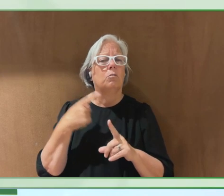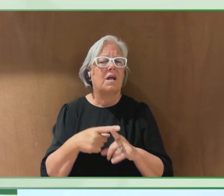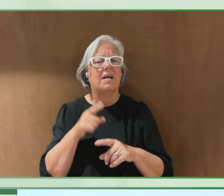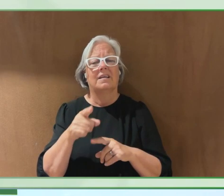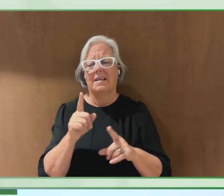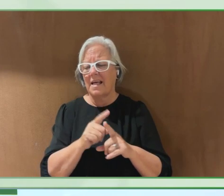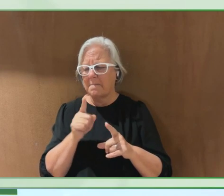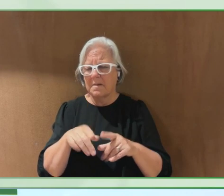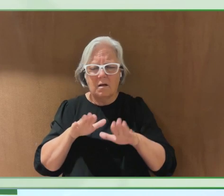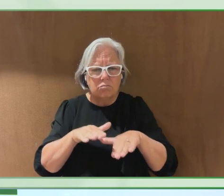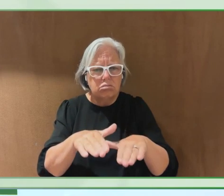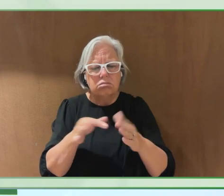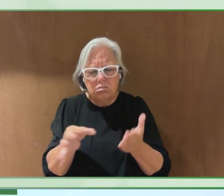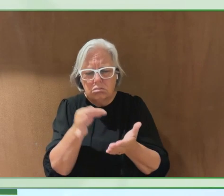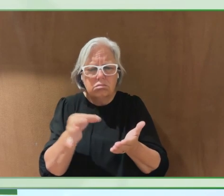slide, please.